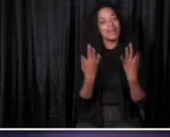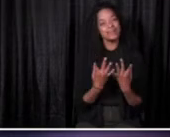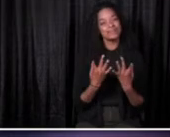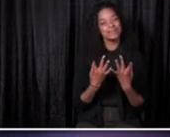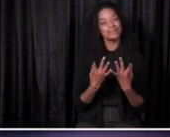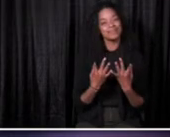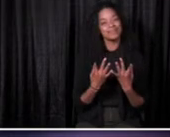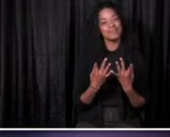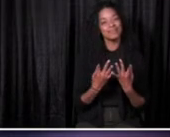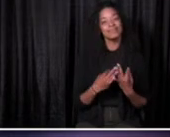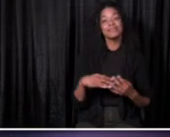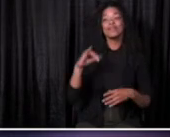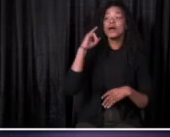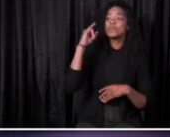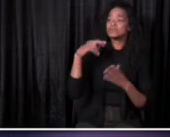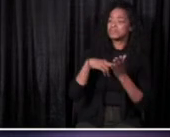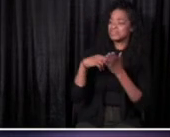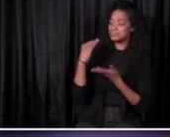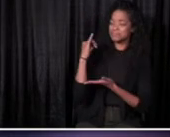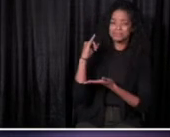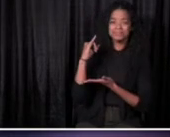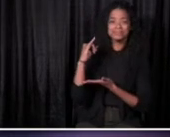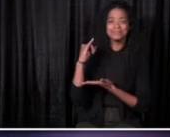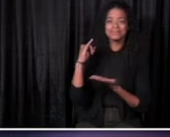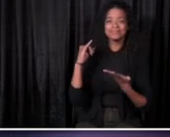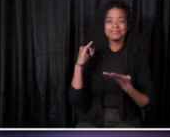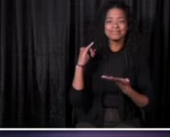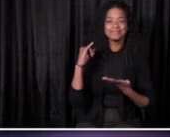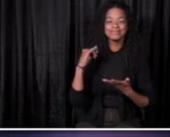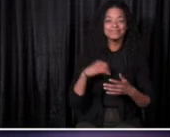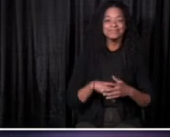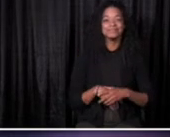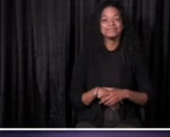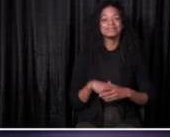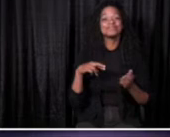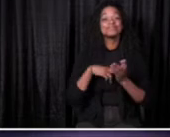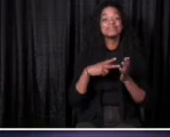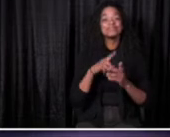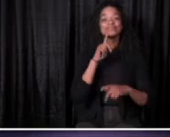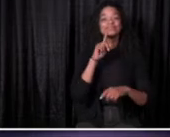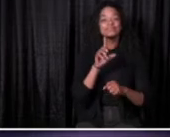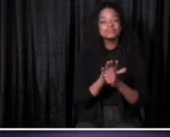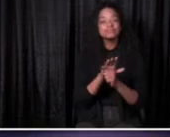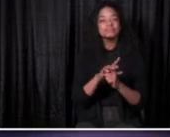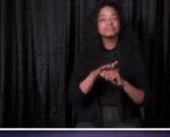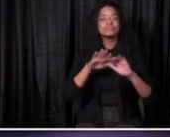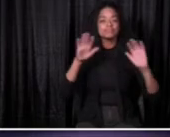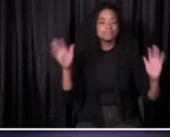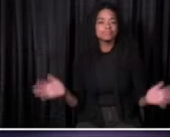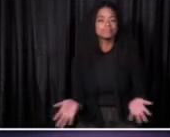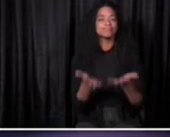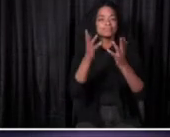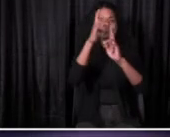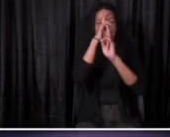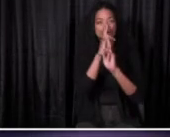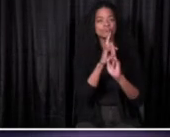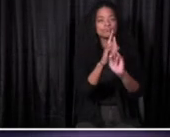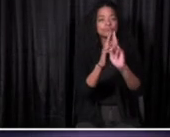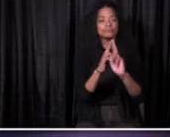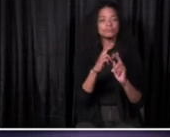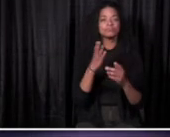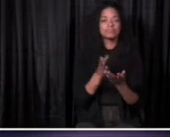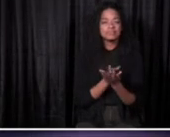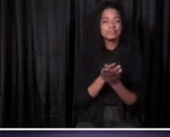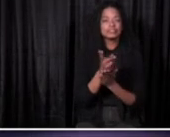Hornet? It means a commitment to promoting honor, integrity,